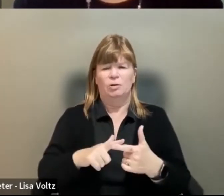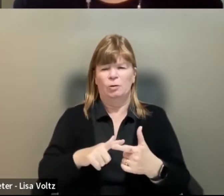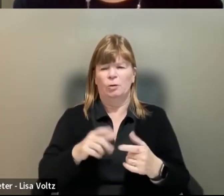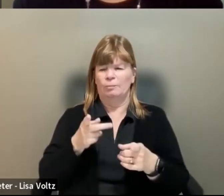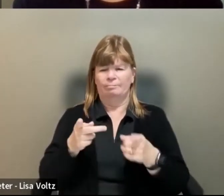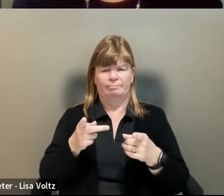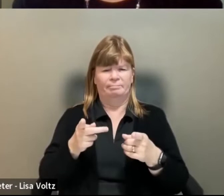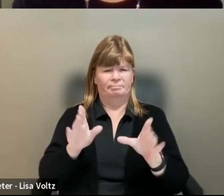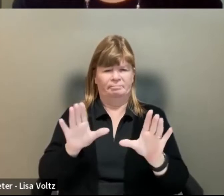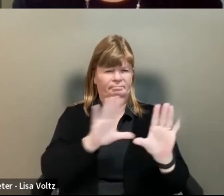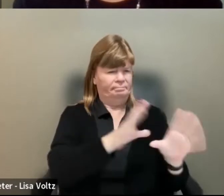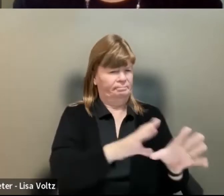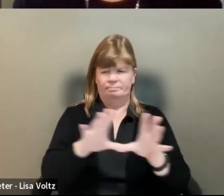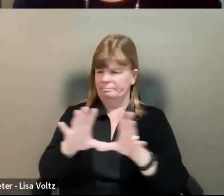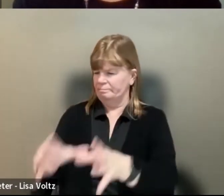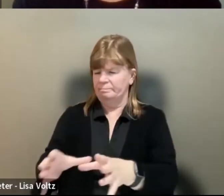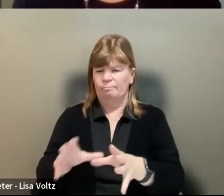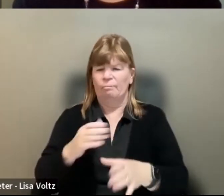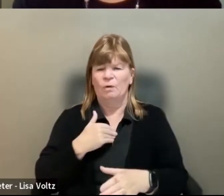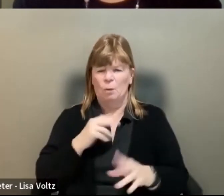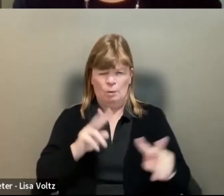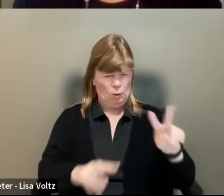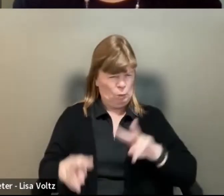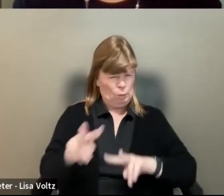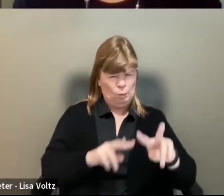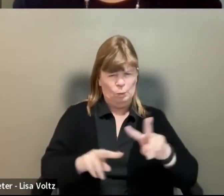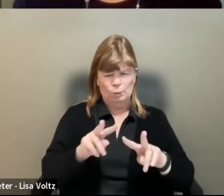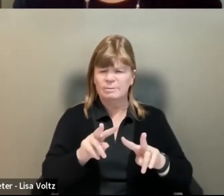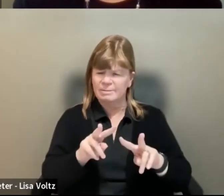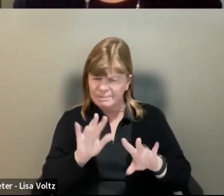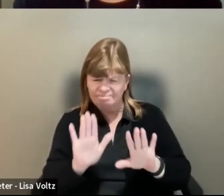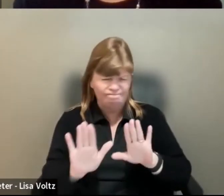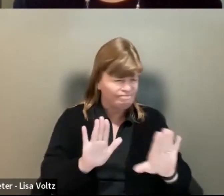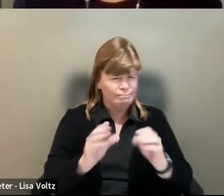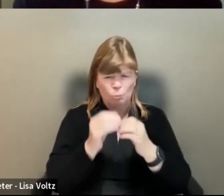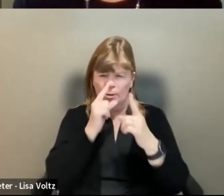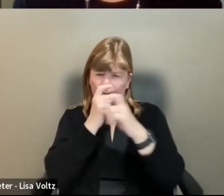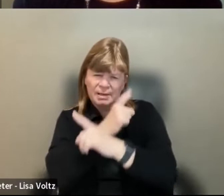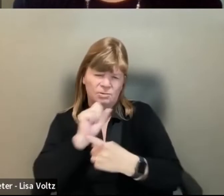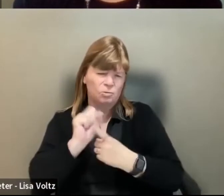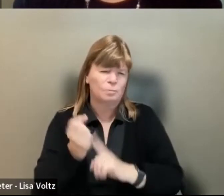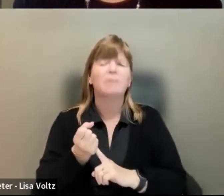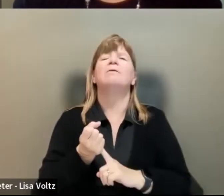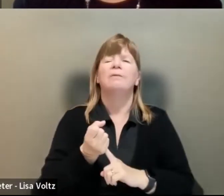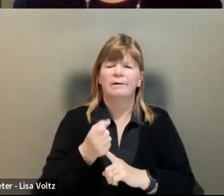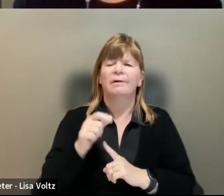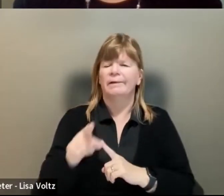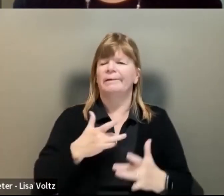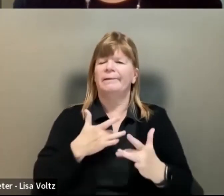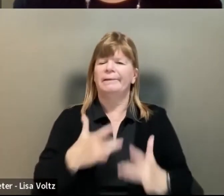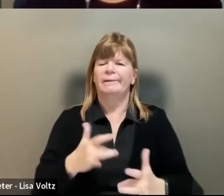things. And as we've looked at some very complex cases, there are often cases where there's that